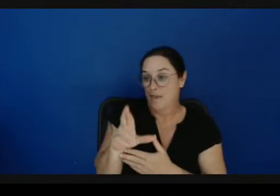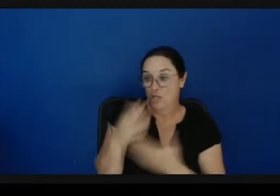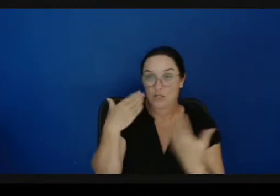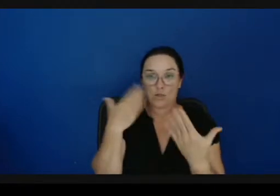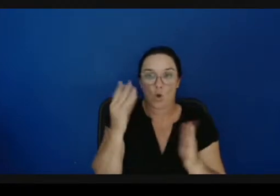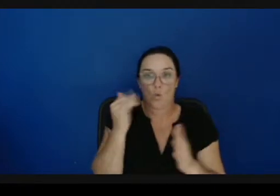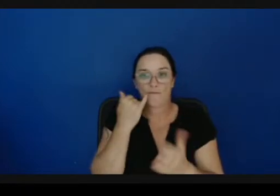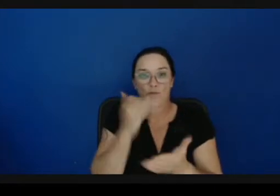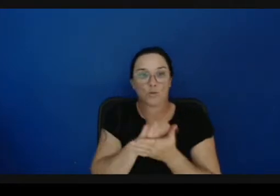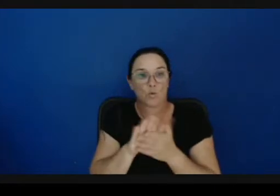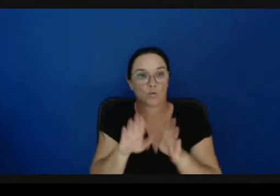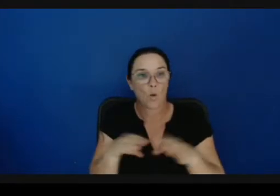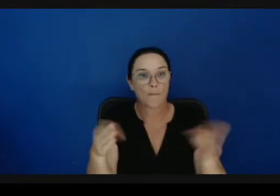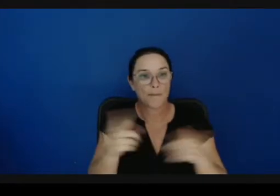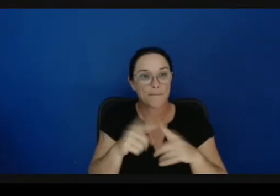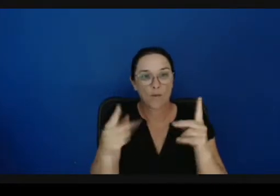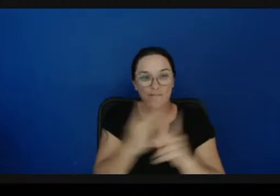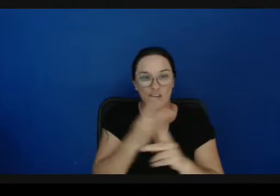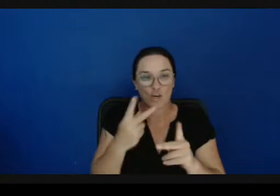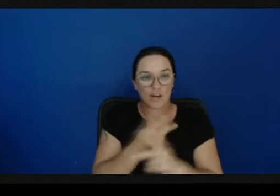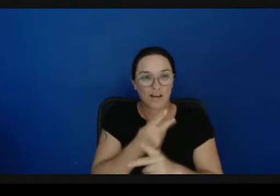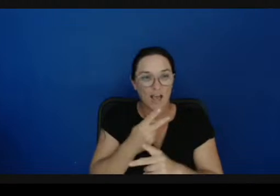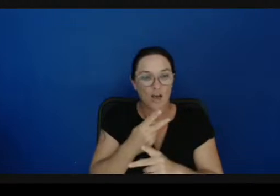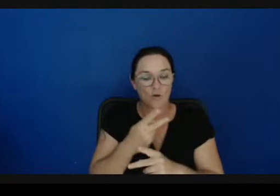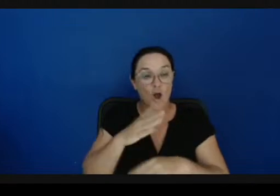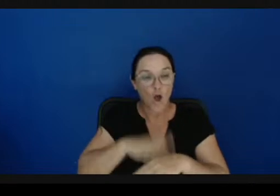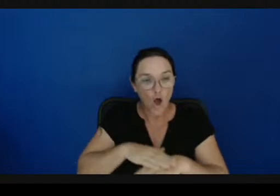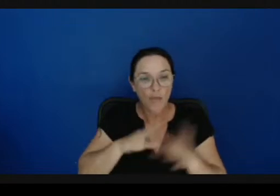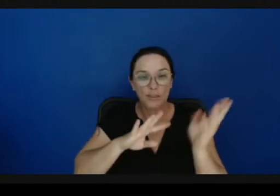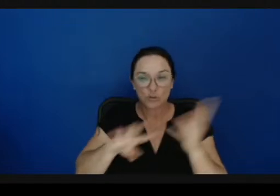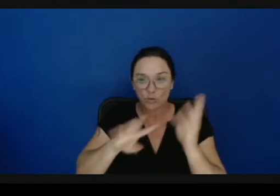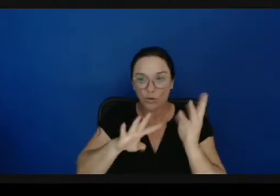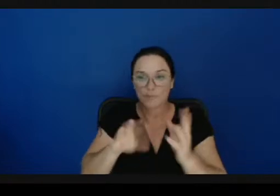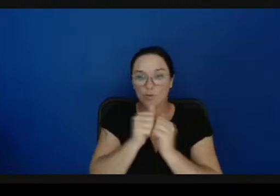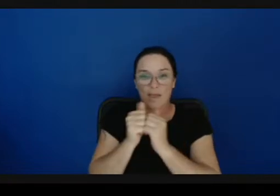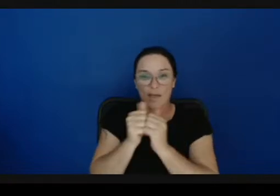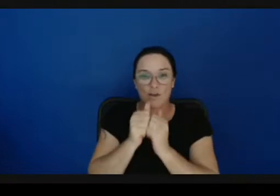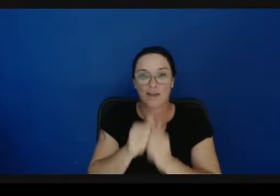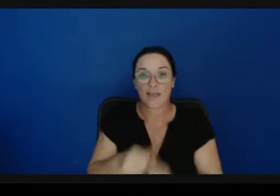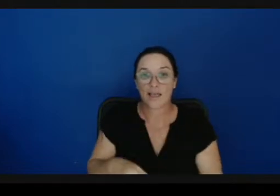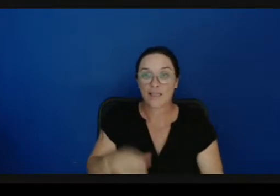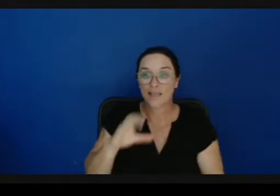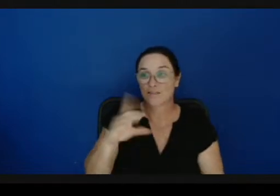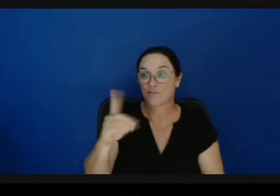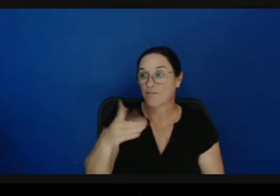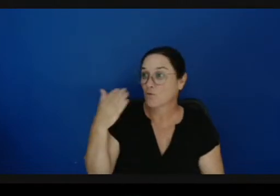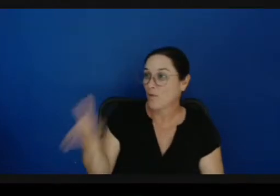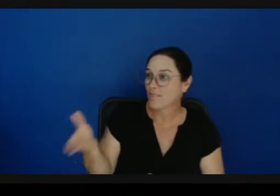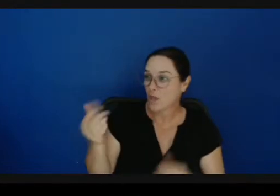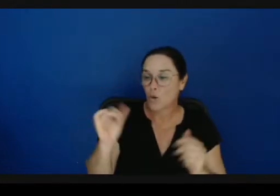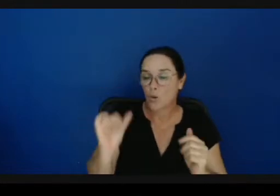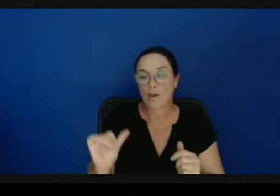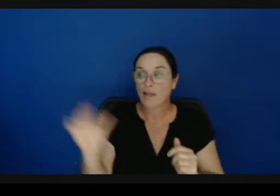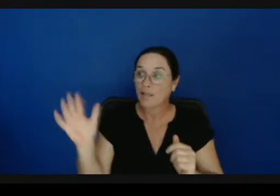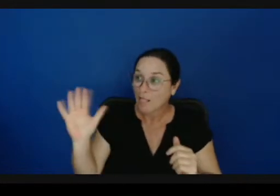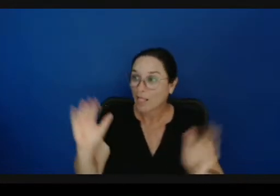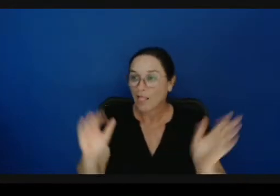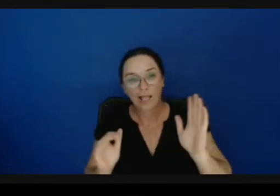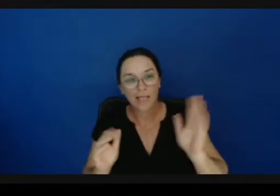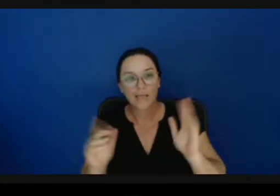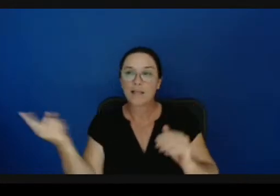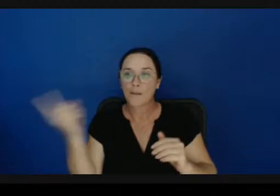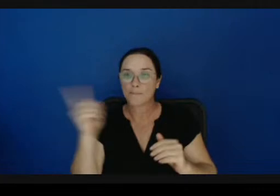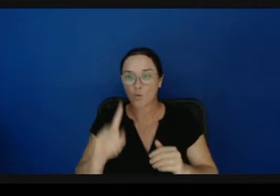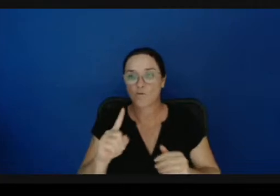tomorrow, but we figured it out on the stream together type of thing. Like, oh, there's some, Talmadge is right over there. Ken waves to him, comes